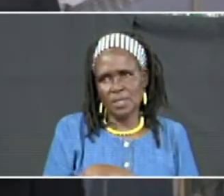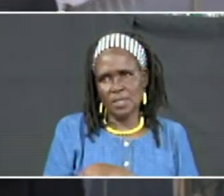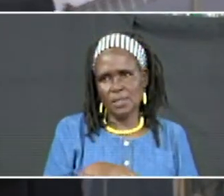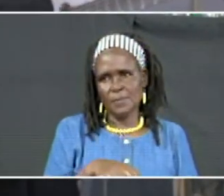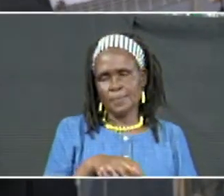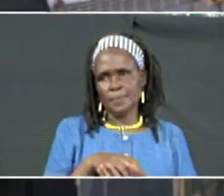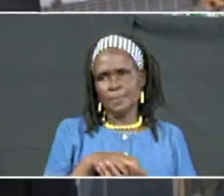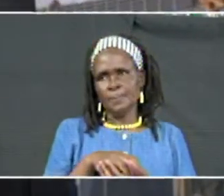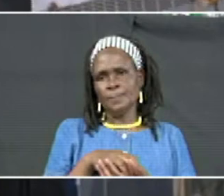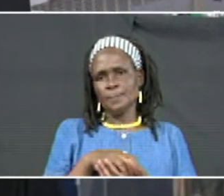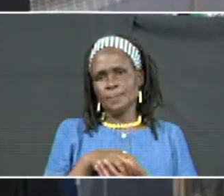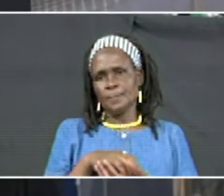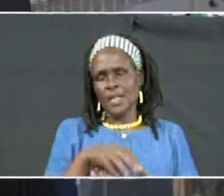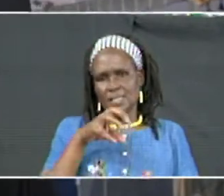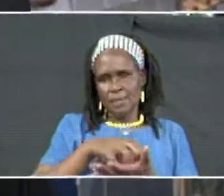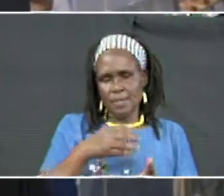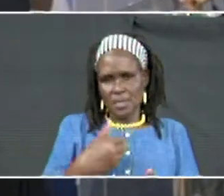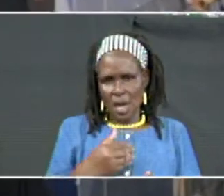them.